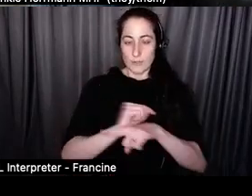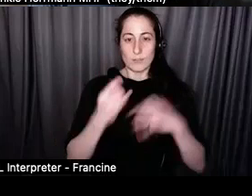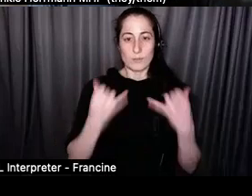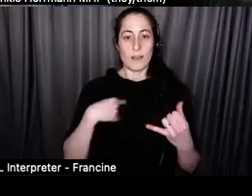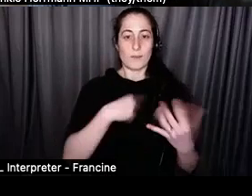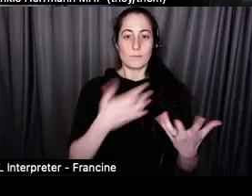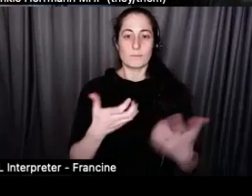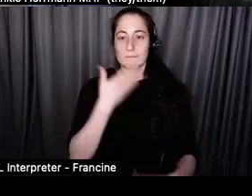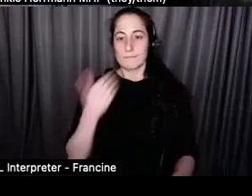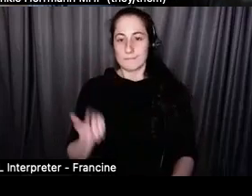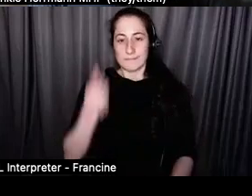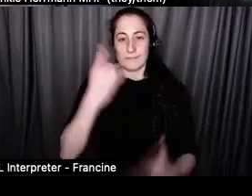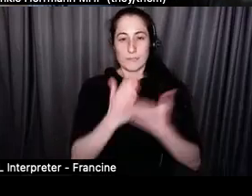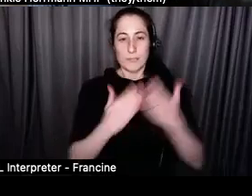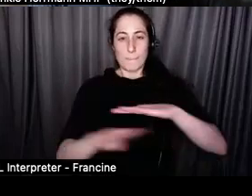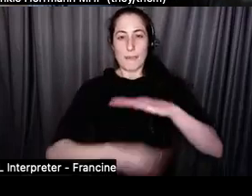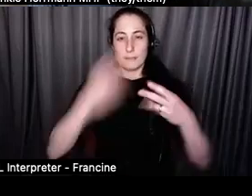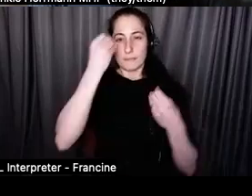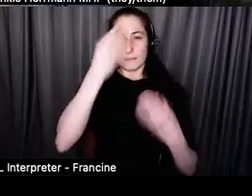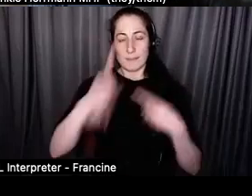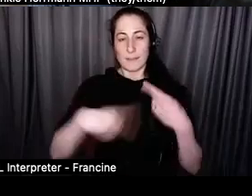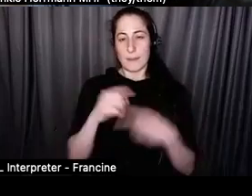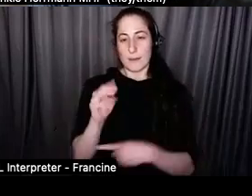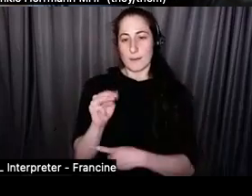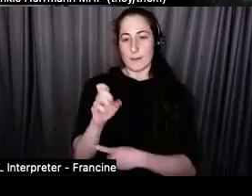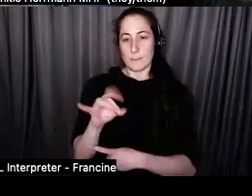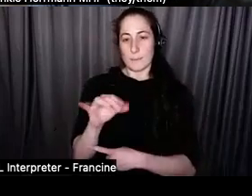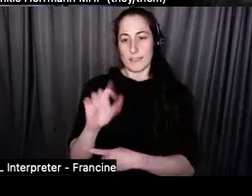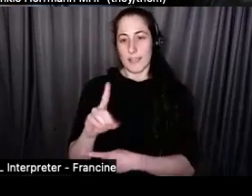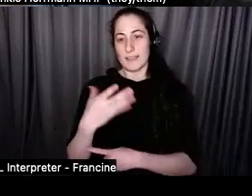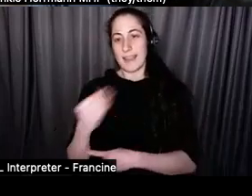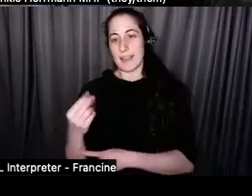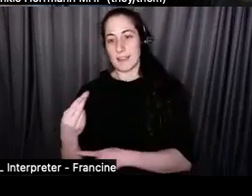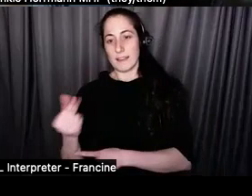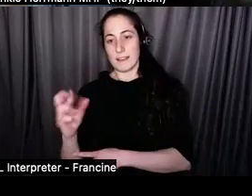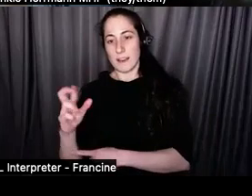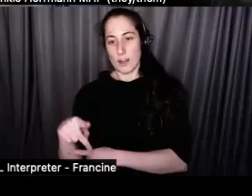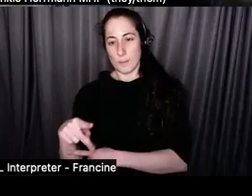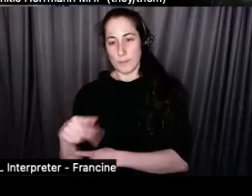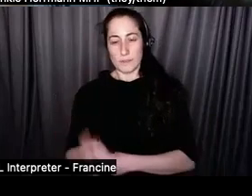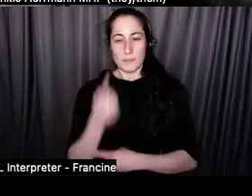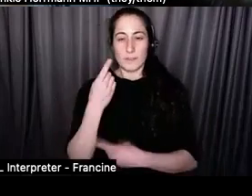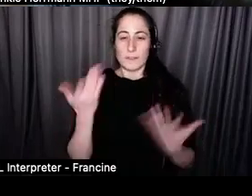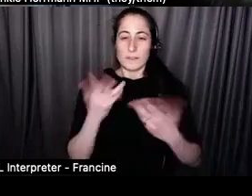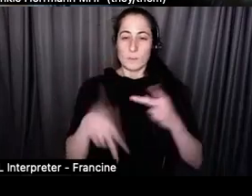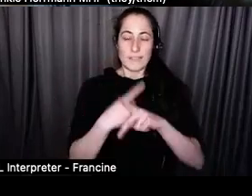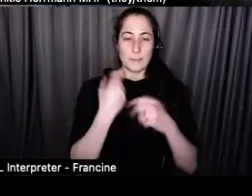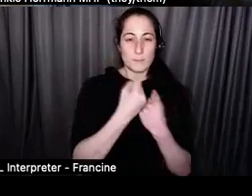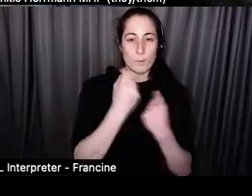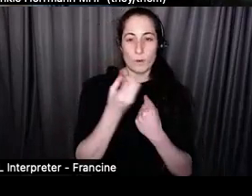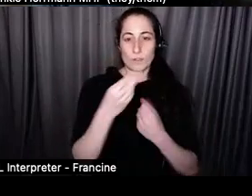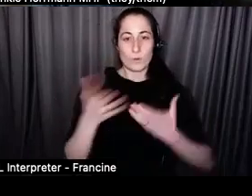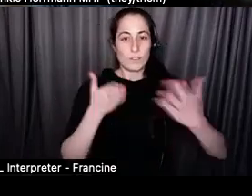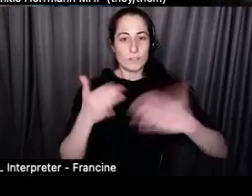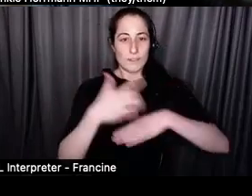understand some of the basics of Medicaid and Medicaid HARP, to understand what supports or services might be available to